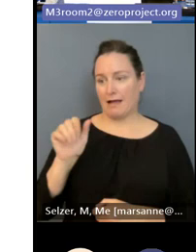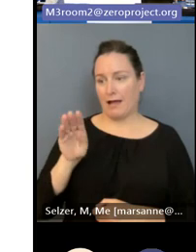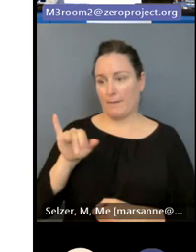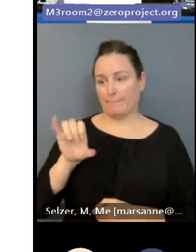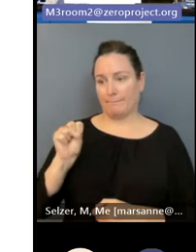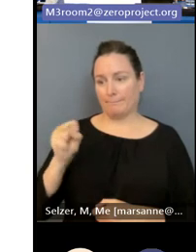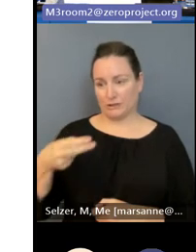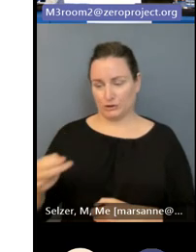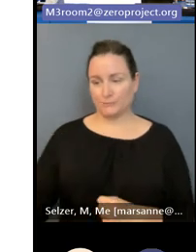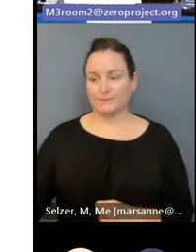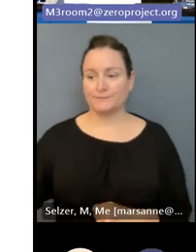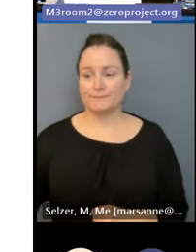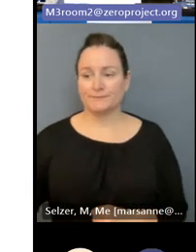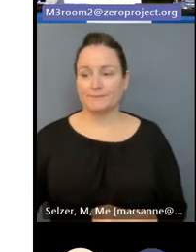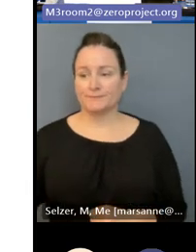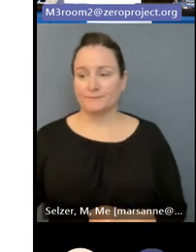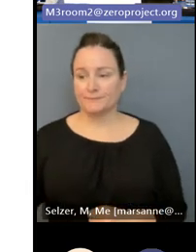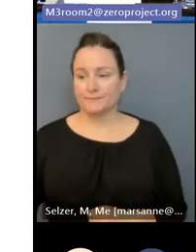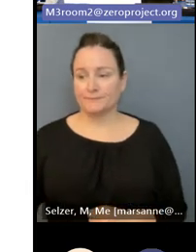Then we have